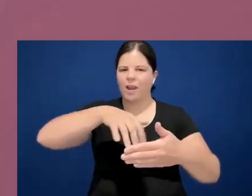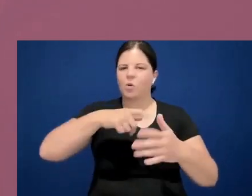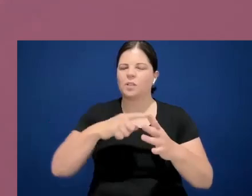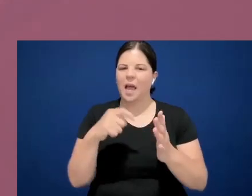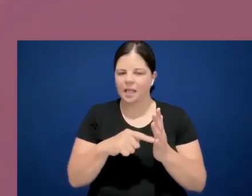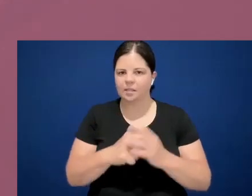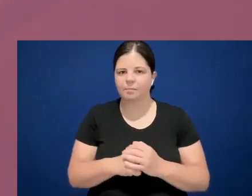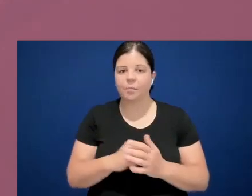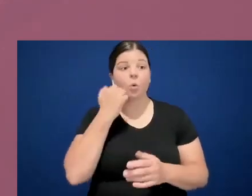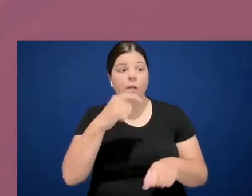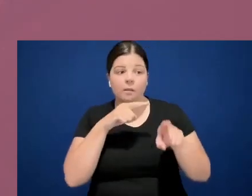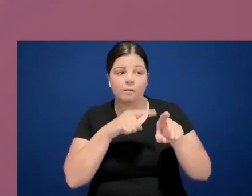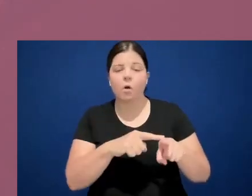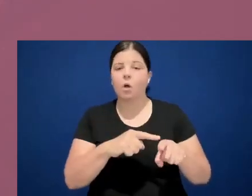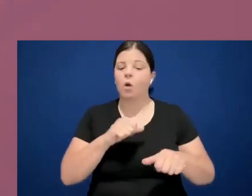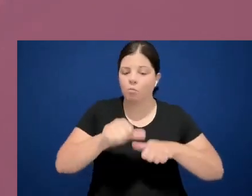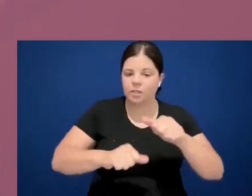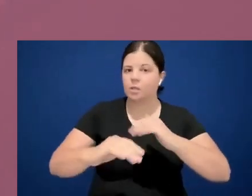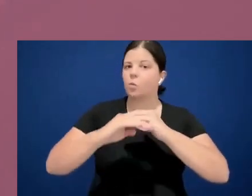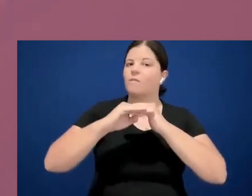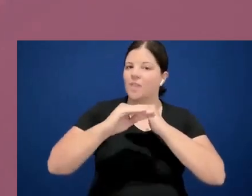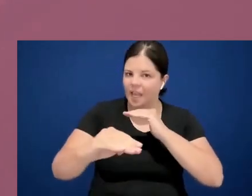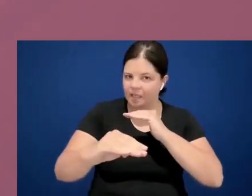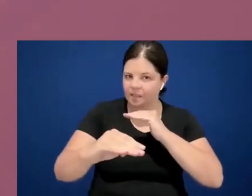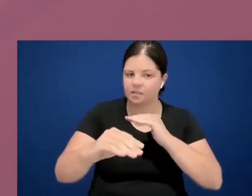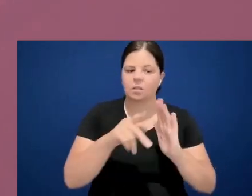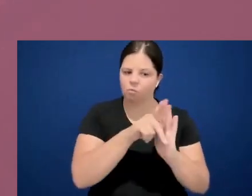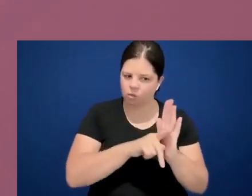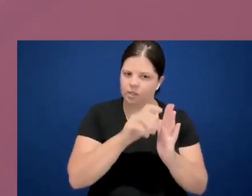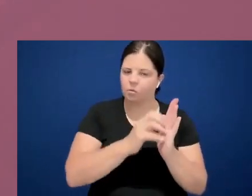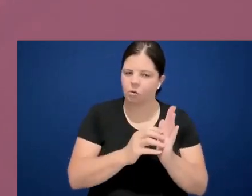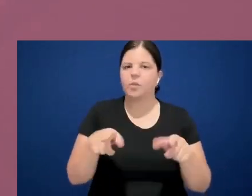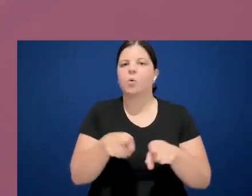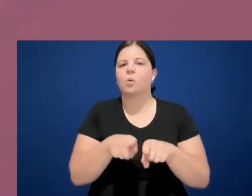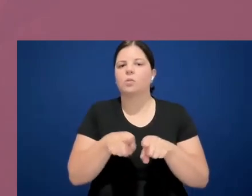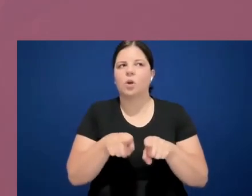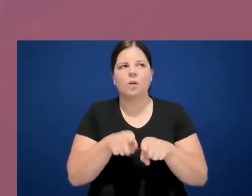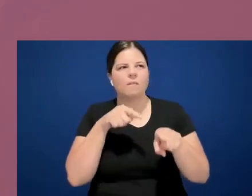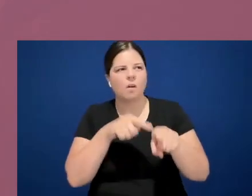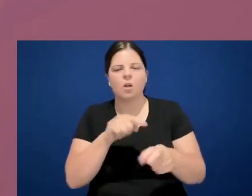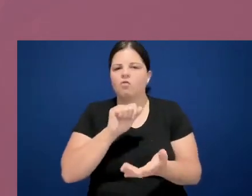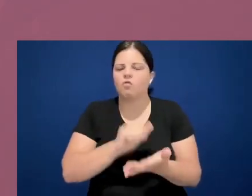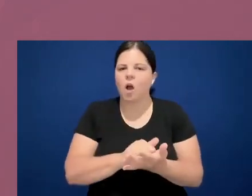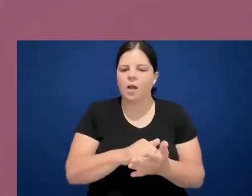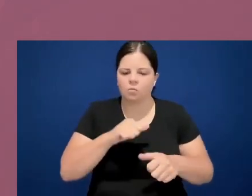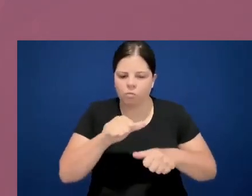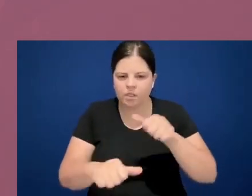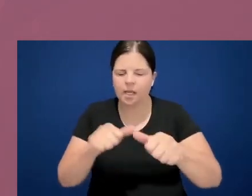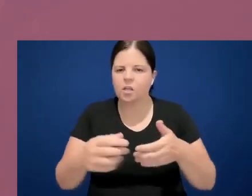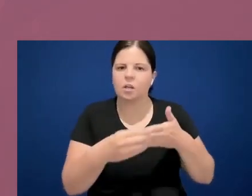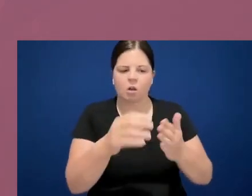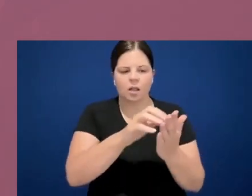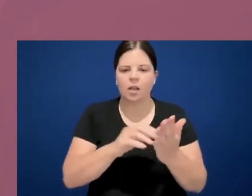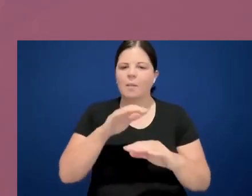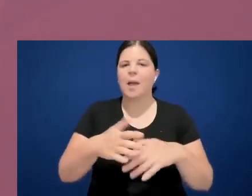principles of procedural fairness and then follow the relevant procedures or guidelines on managing internal allegations.